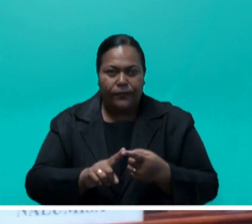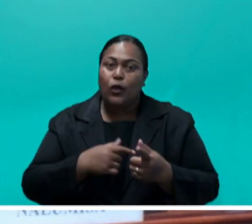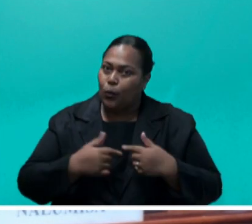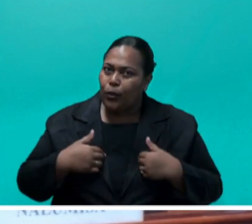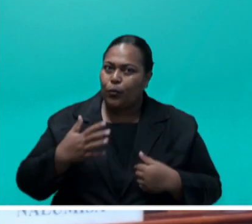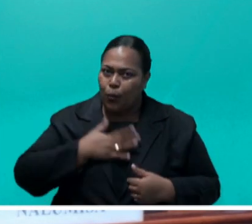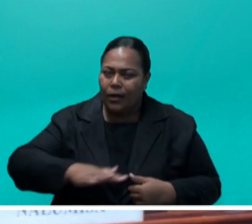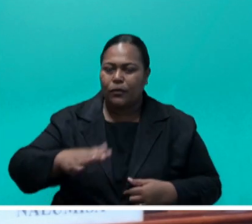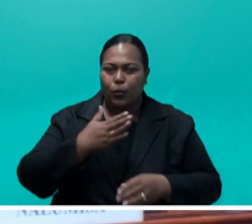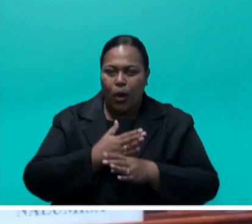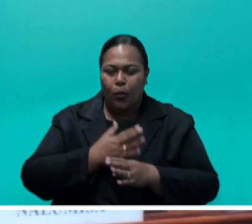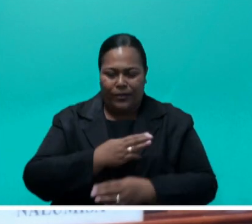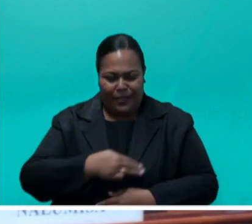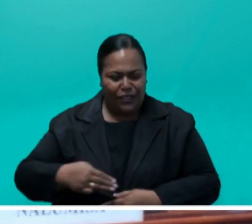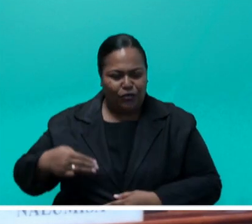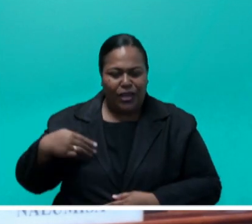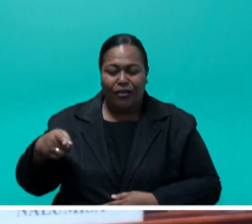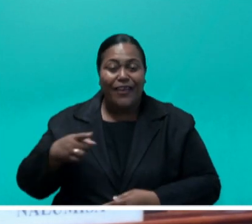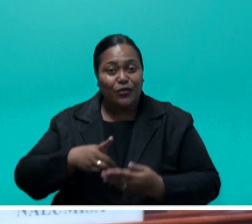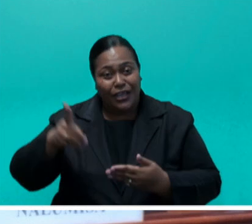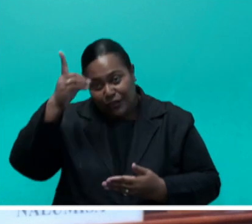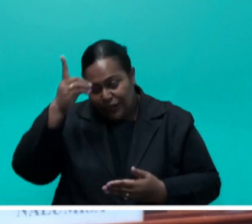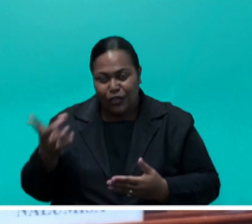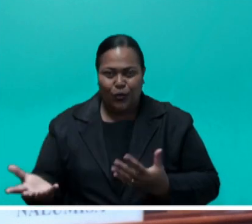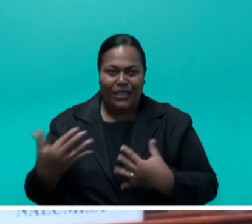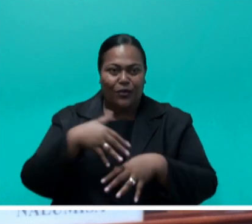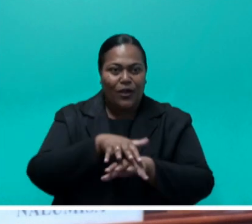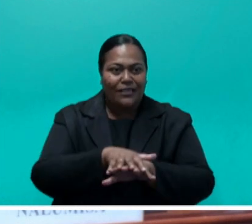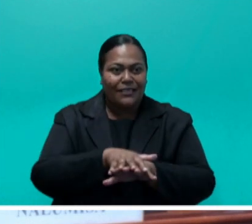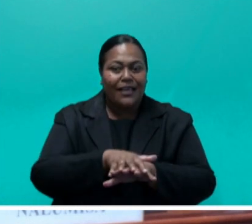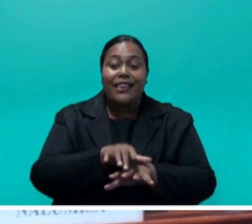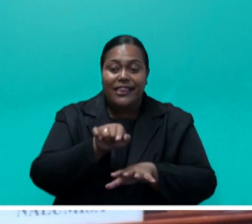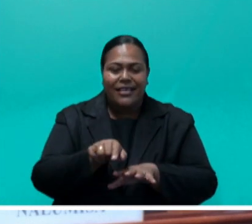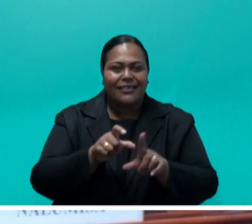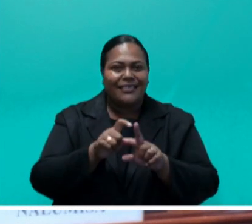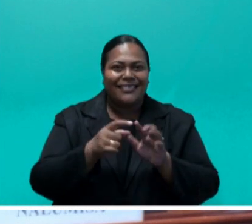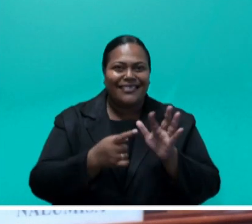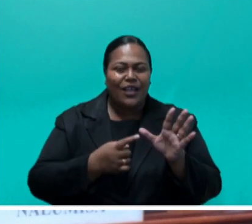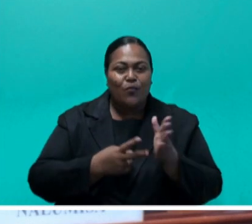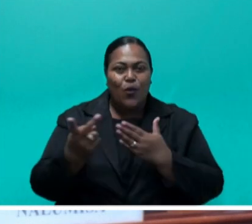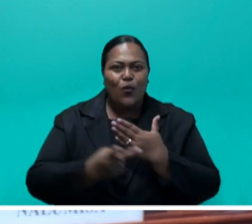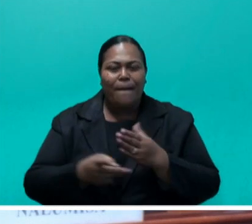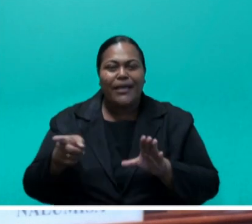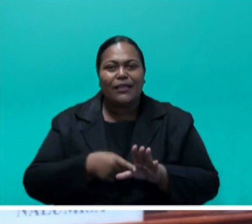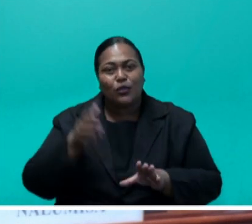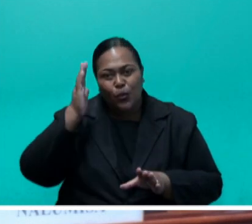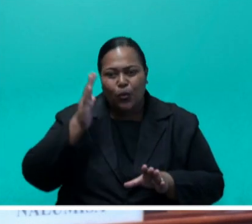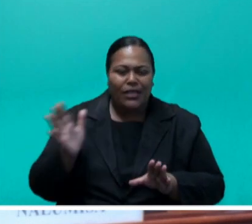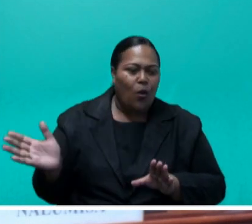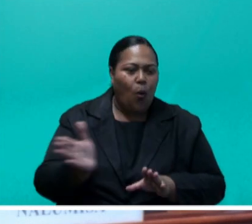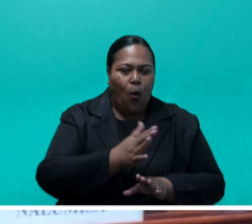actively working with the Ministry of Education to integrate the program into schools across